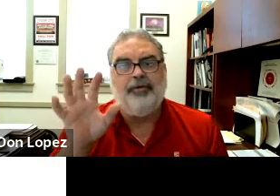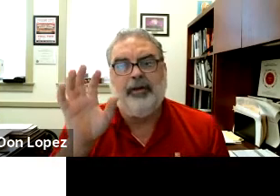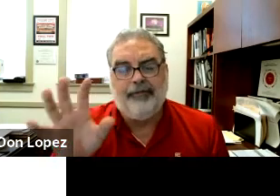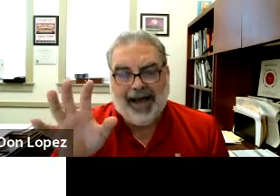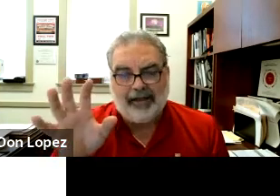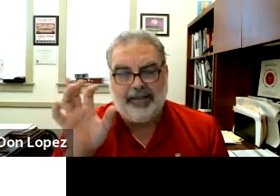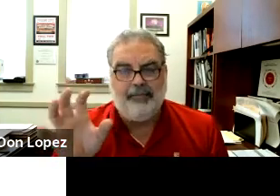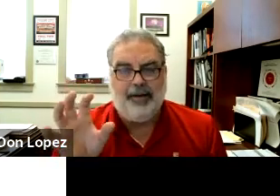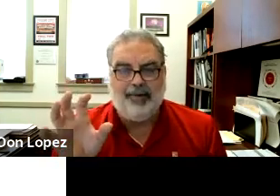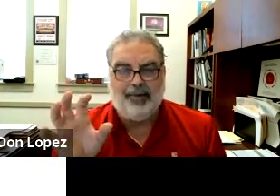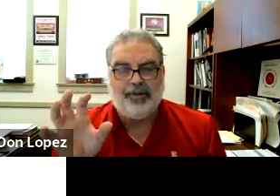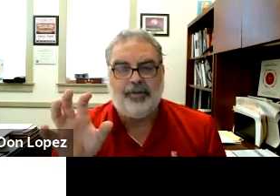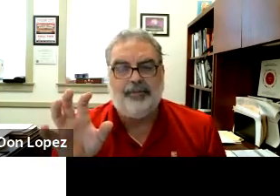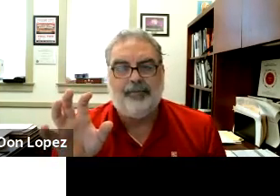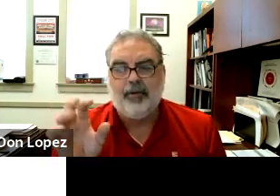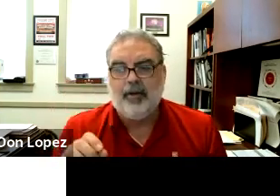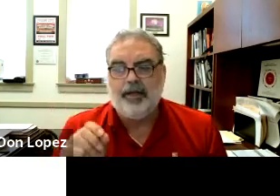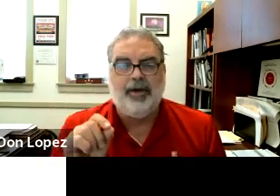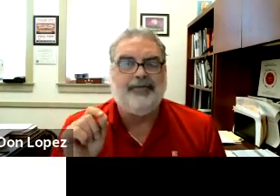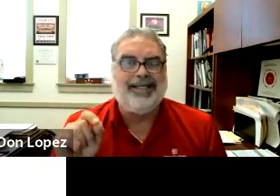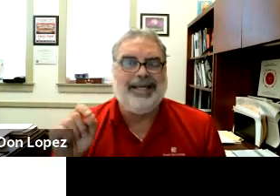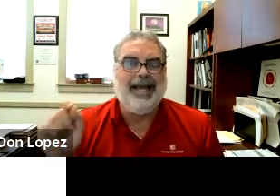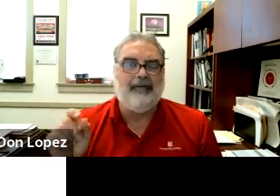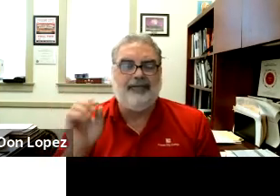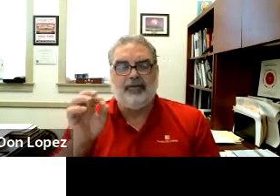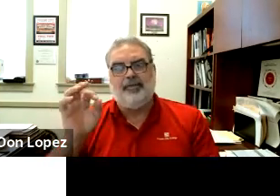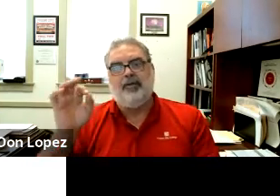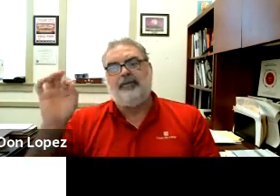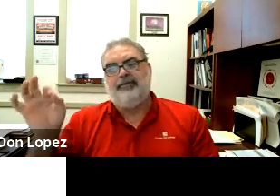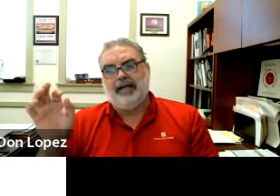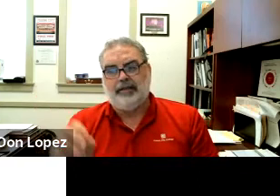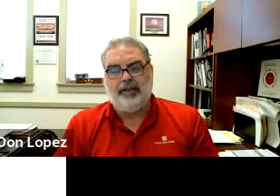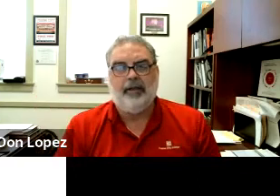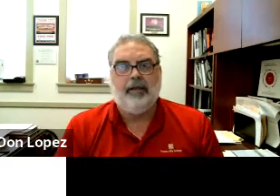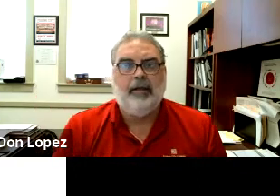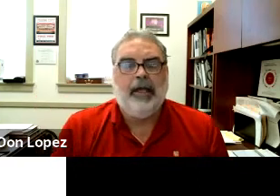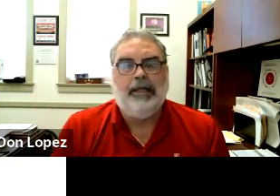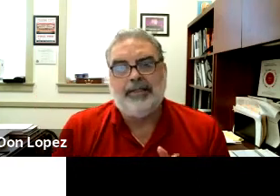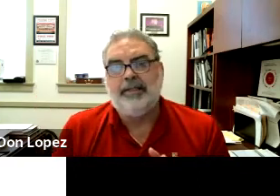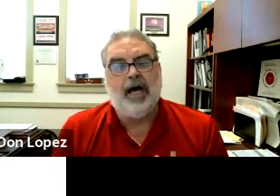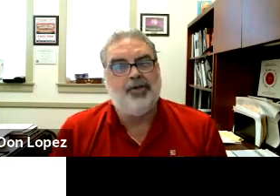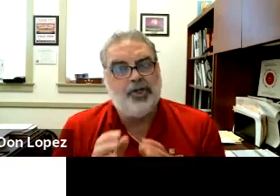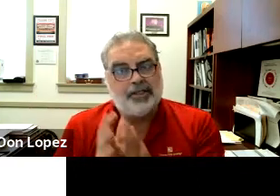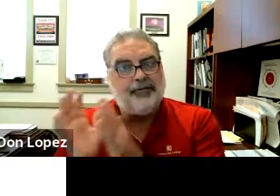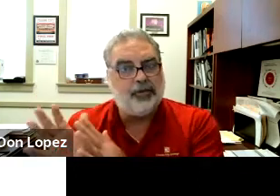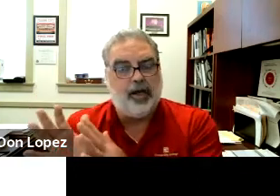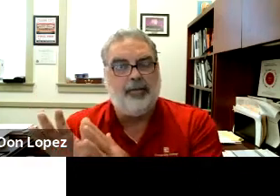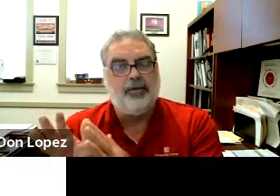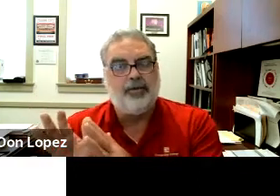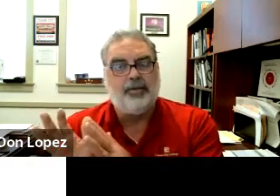full-time equivalent faculty members, okay? So FTEF, full-time equivalent faculty. And this is not